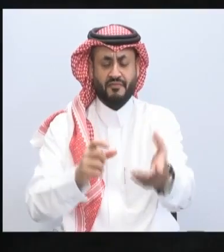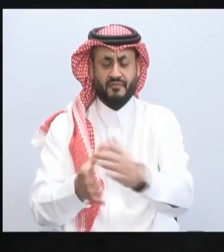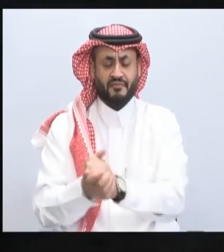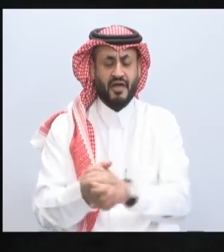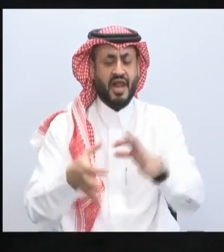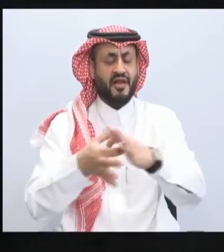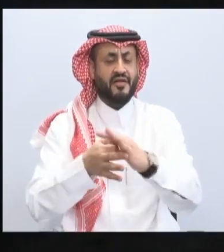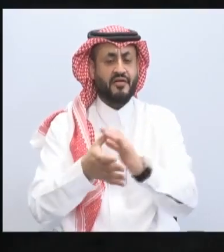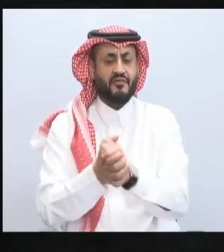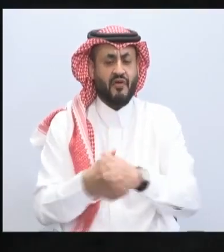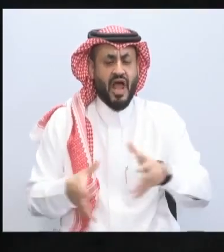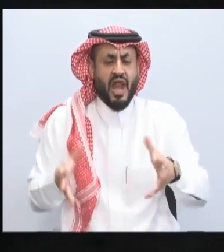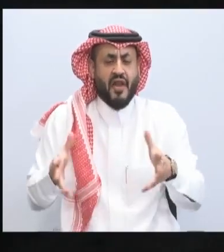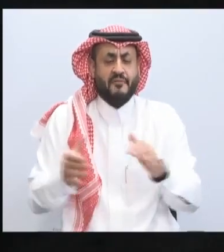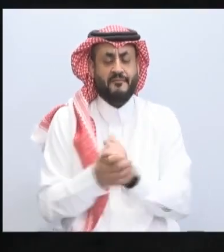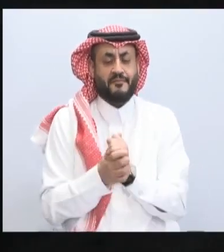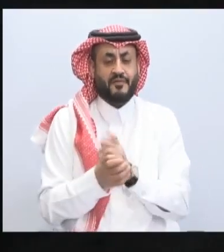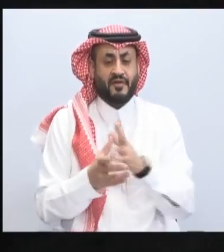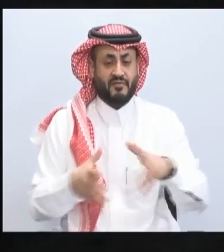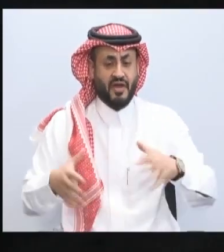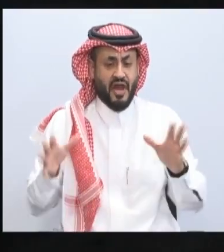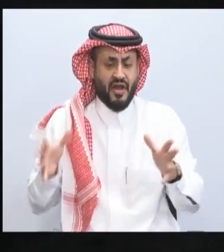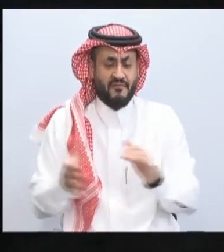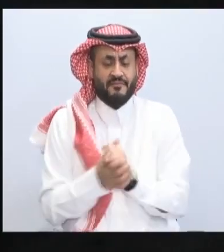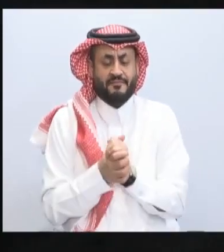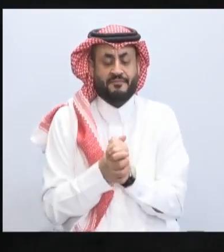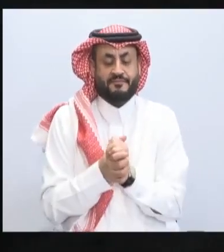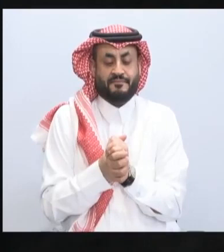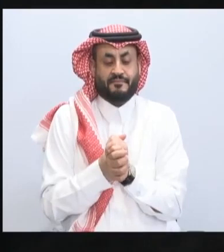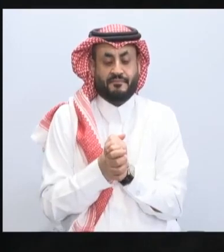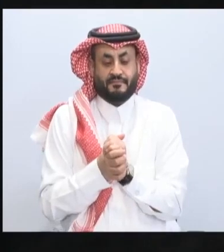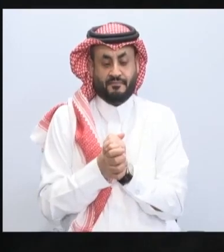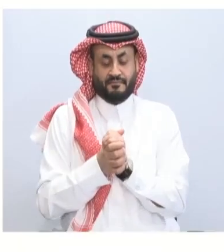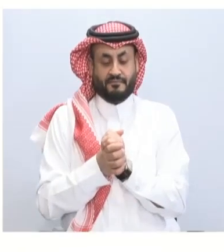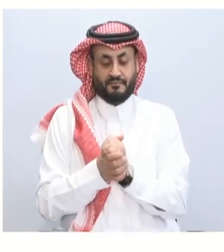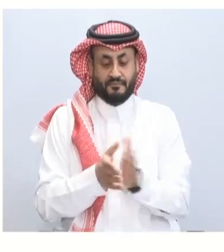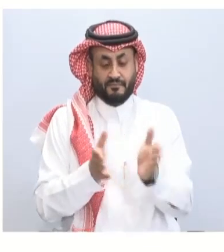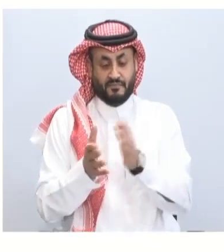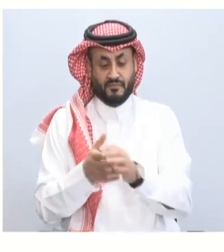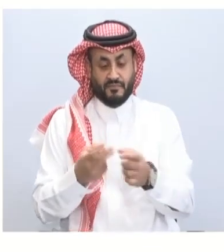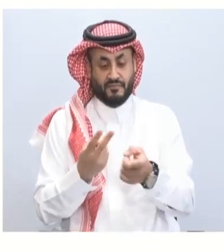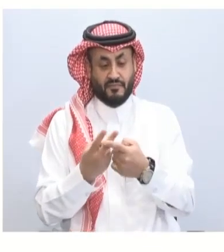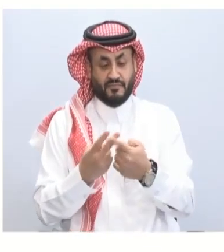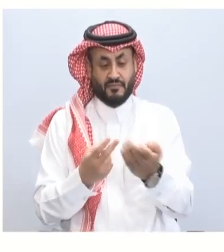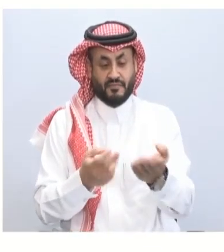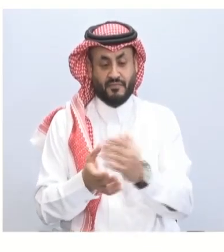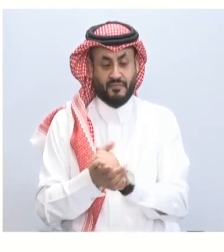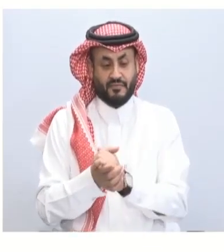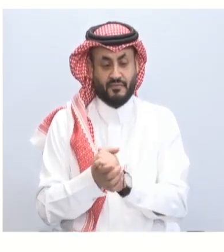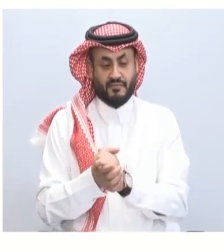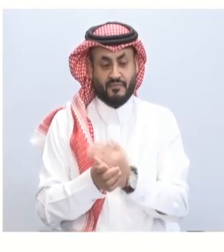connected to scared, okay, or being afraid of something. We have also another word. We can see here the